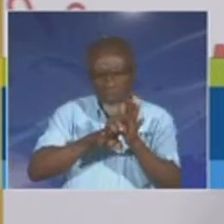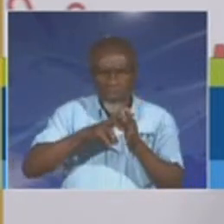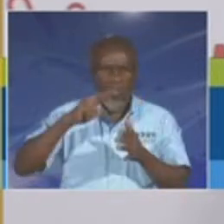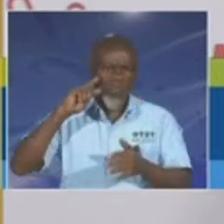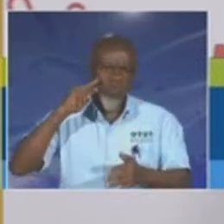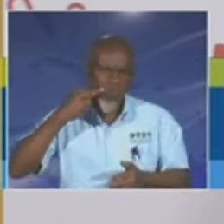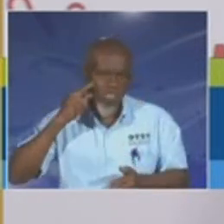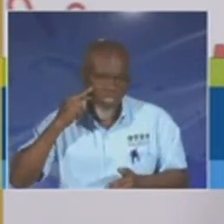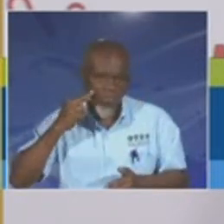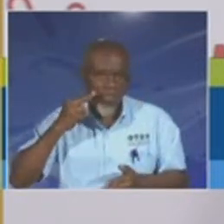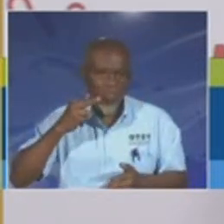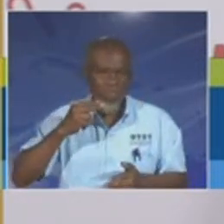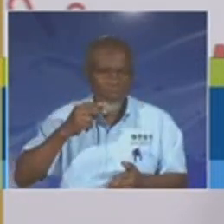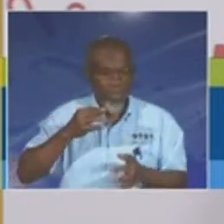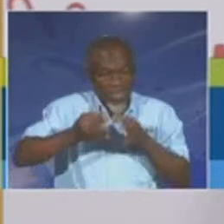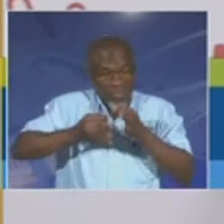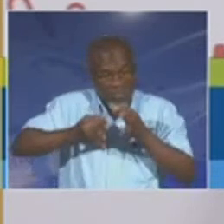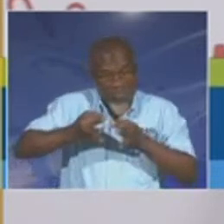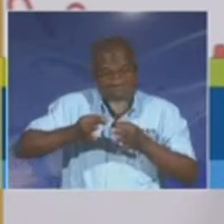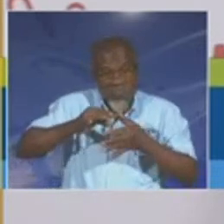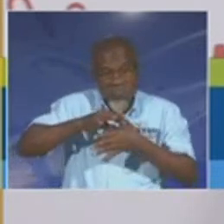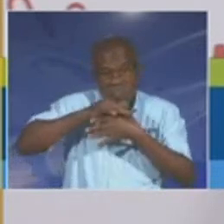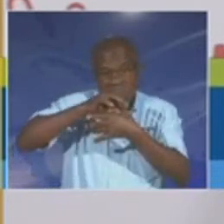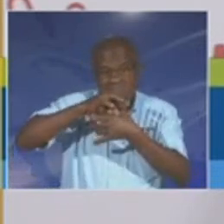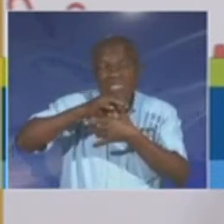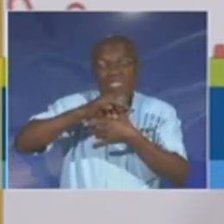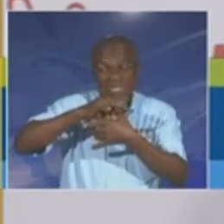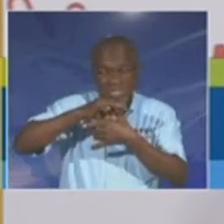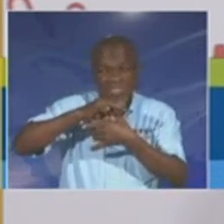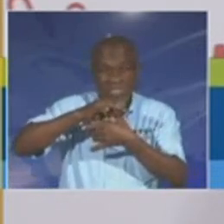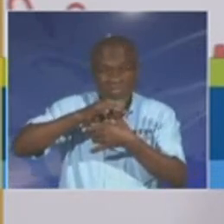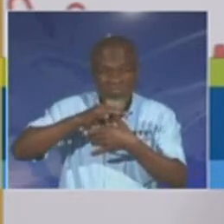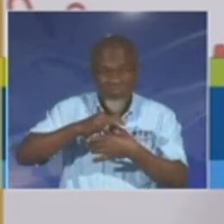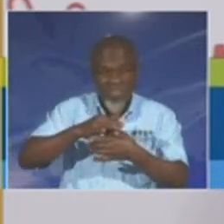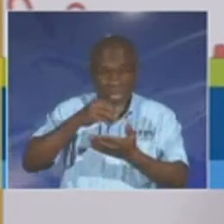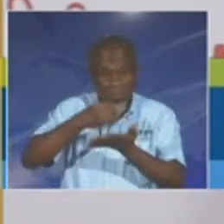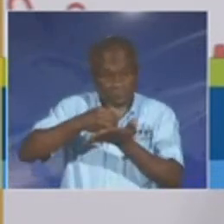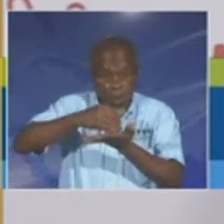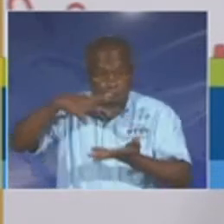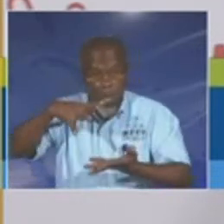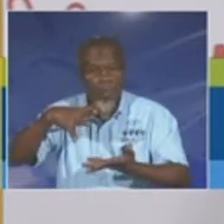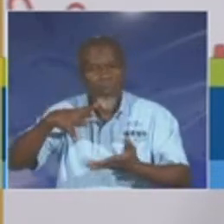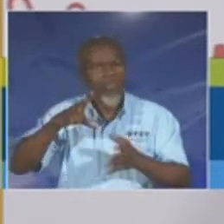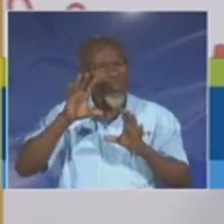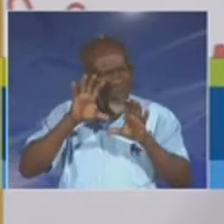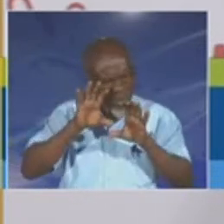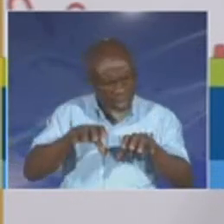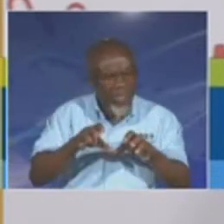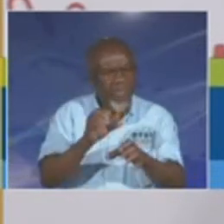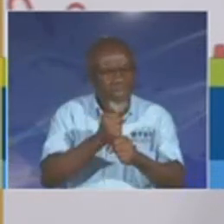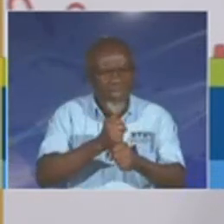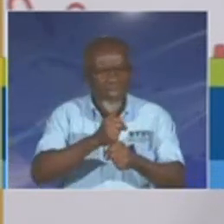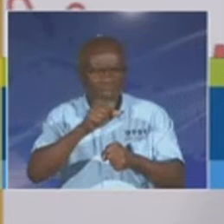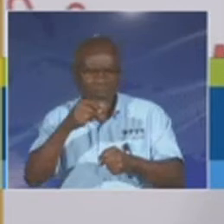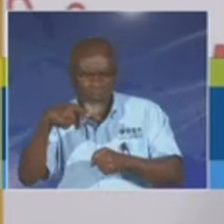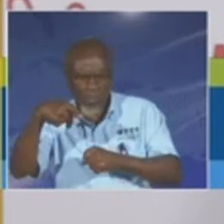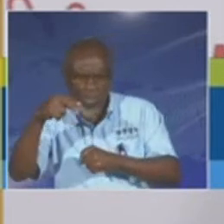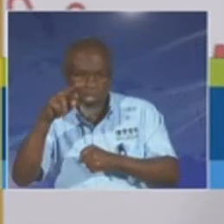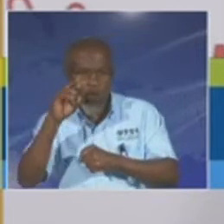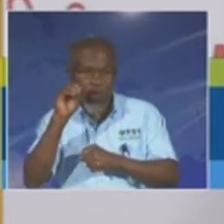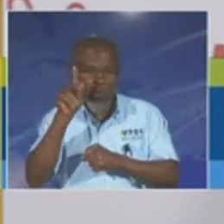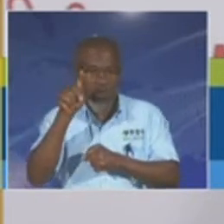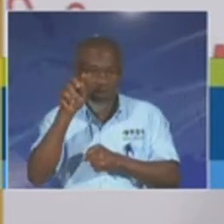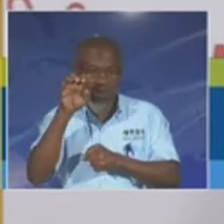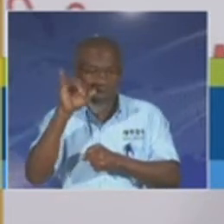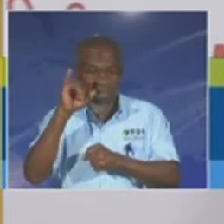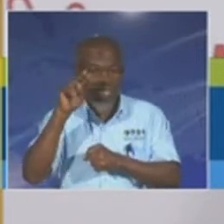let's say meat is expensive, you can get healthy protein from your peas and beans, which are very affordable. So I know